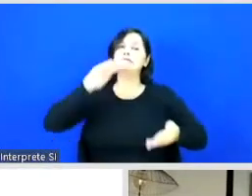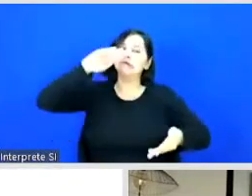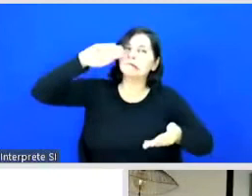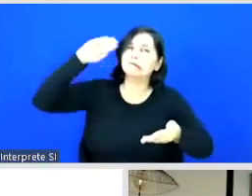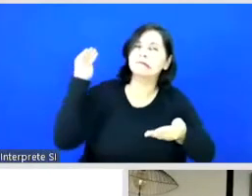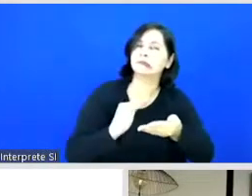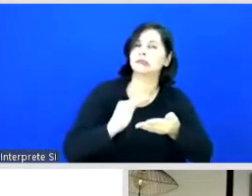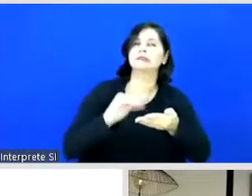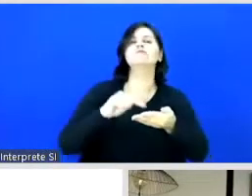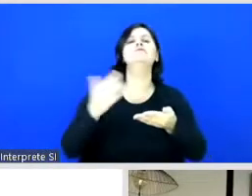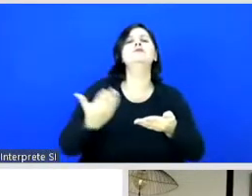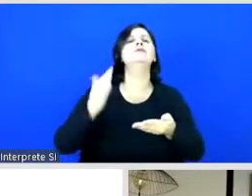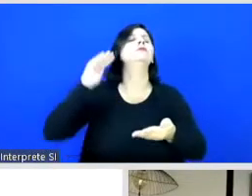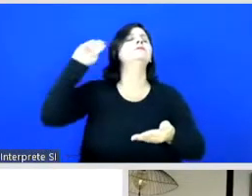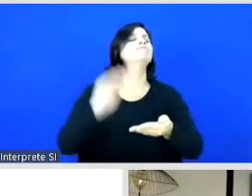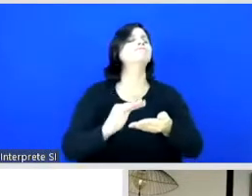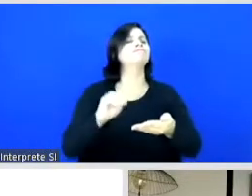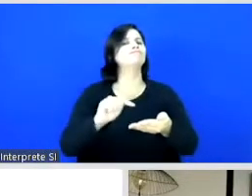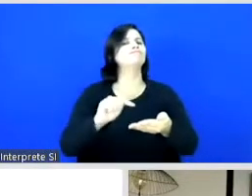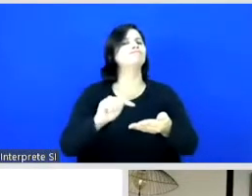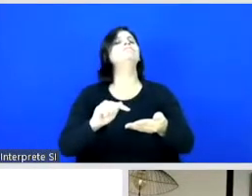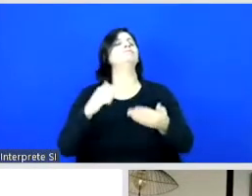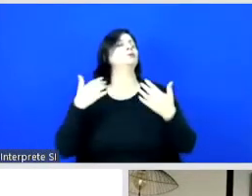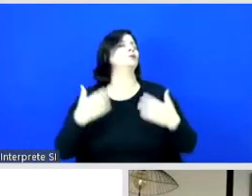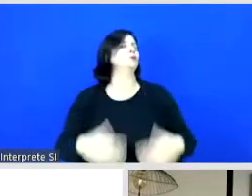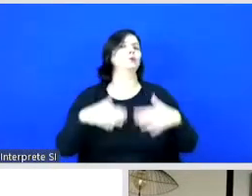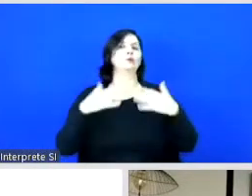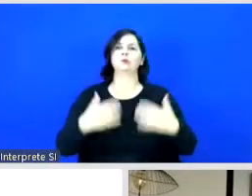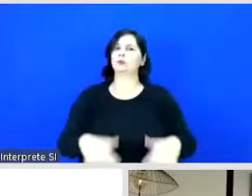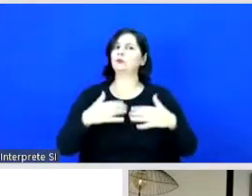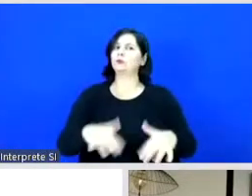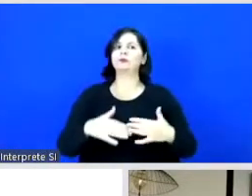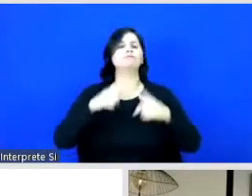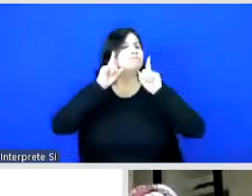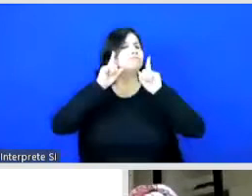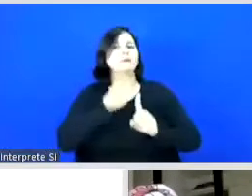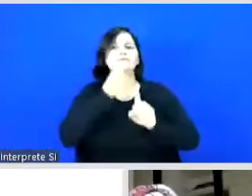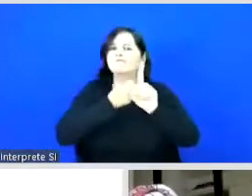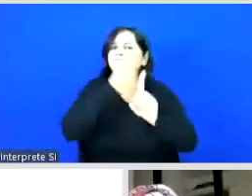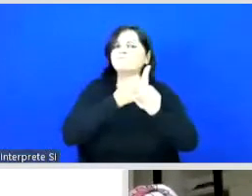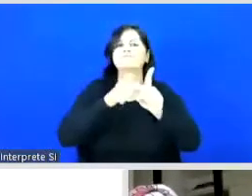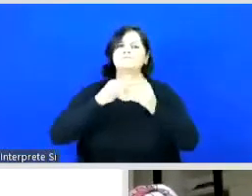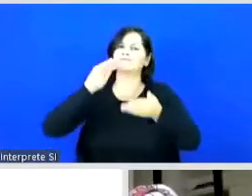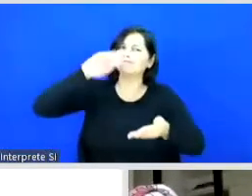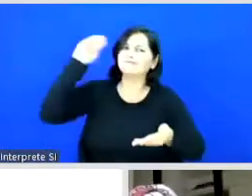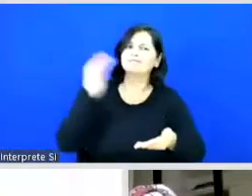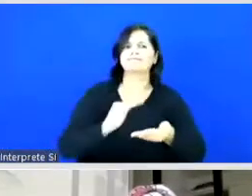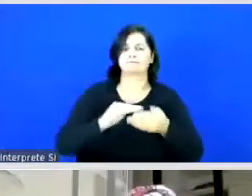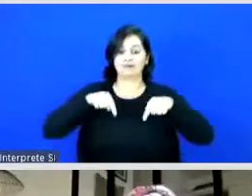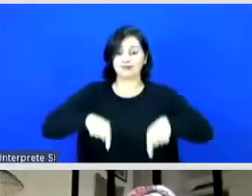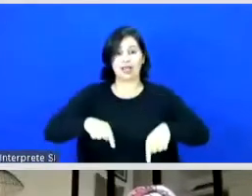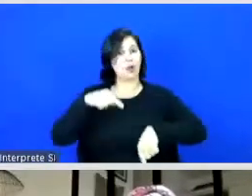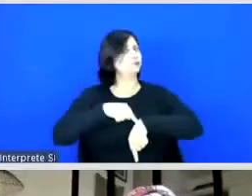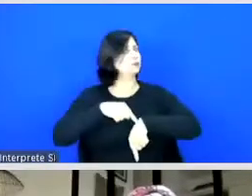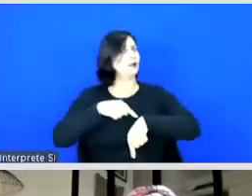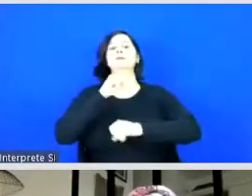to use the two big frameworks this year, the framework of the UN Conference on